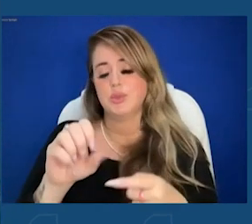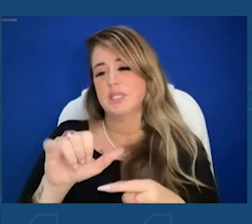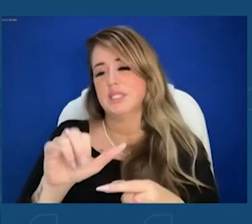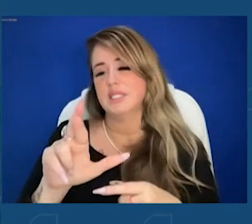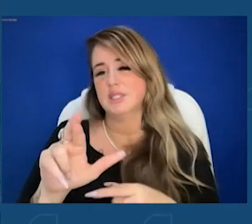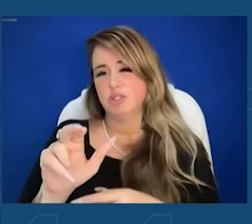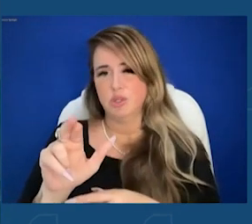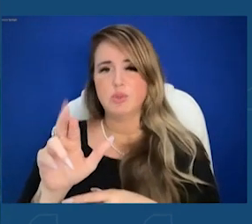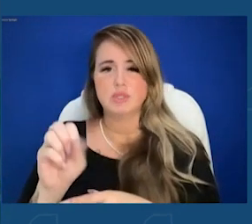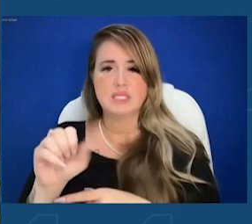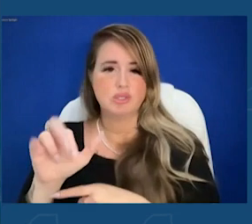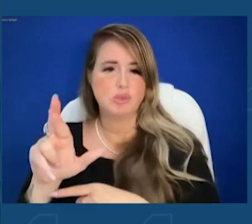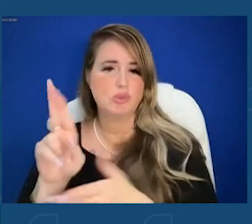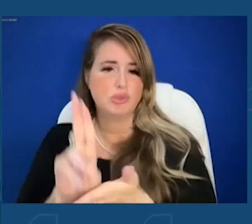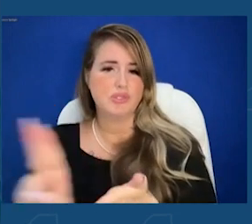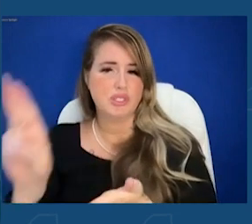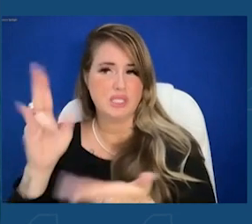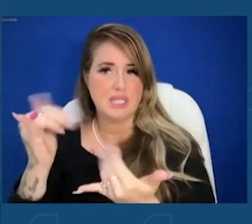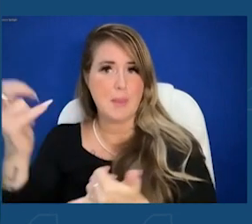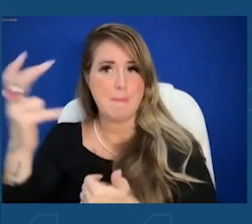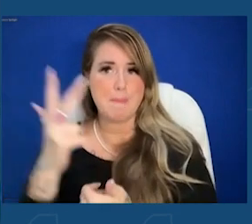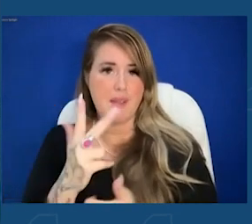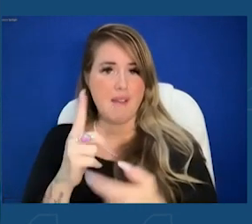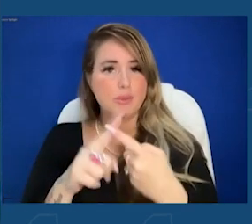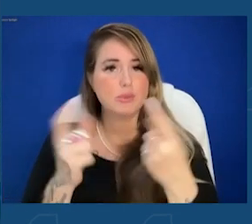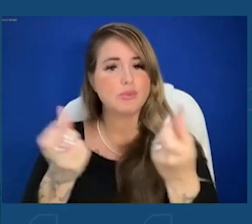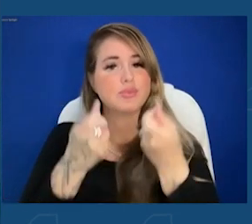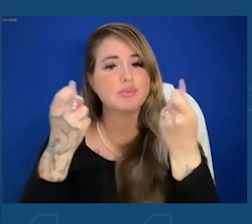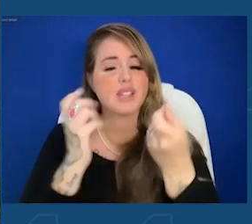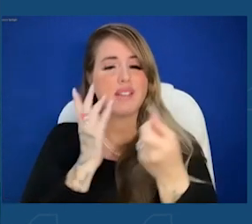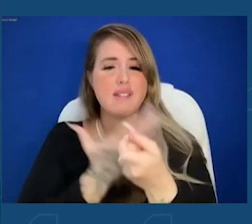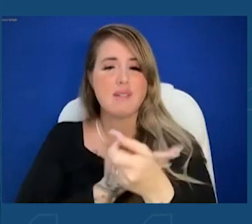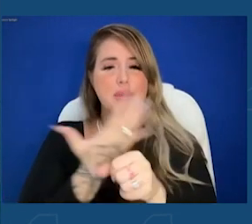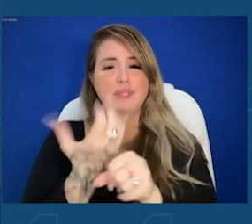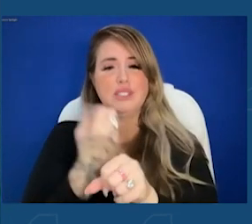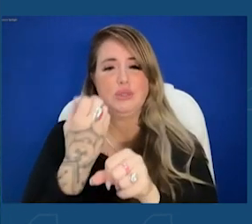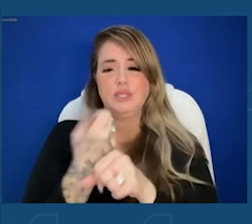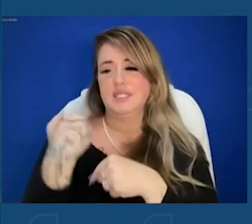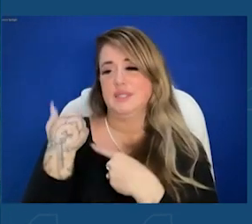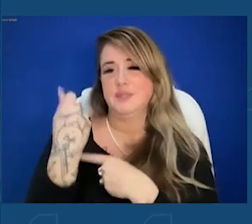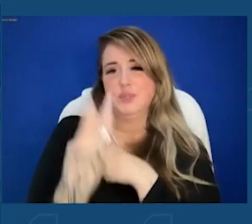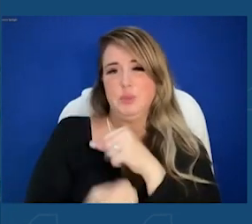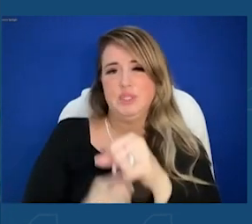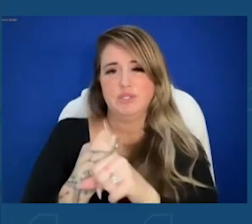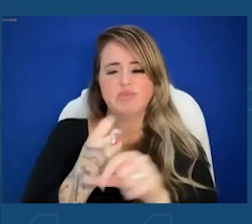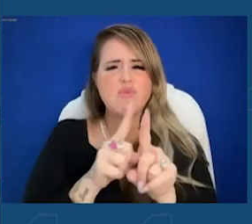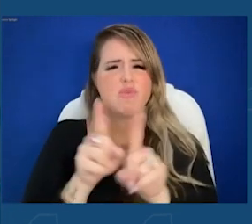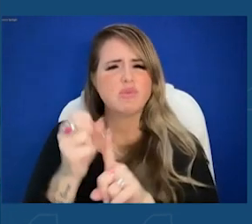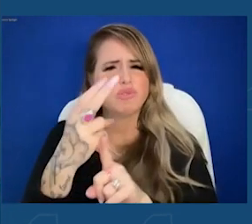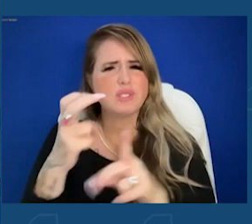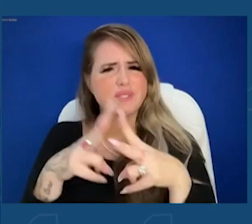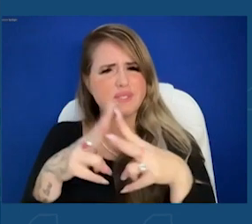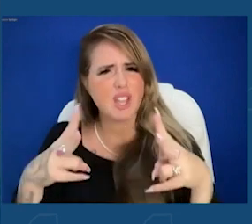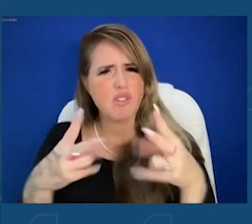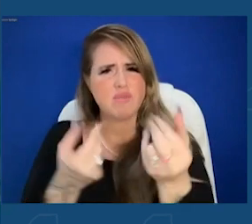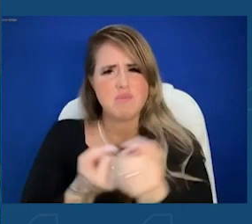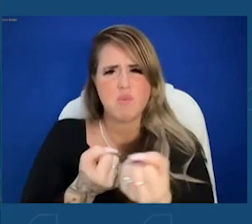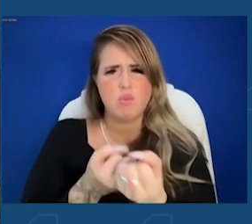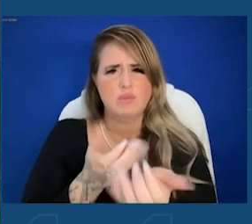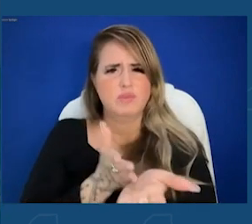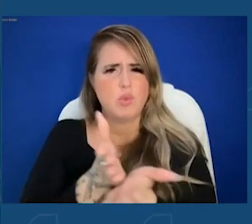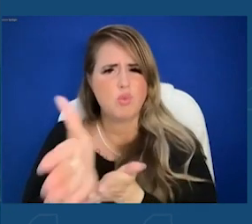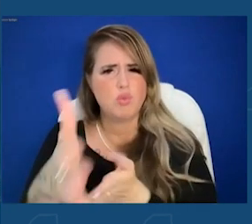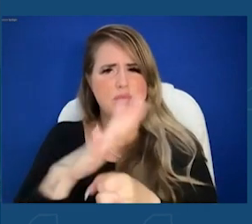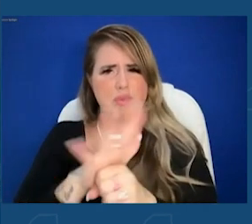to celebrate all our victories over the last few years, but also has been extremely supportive through the pandemic. So we